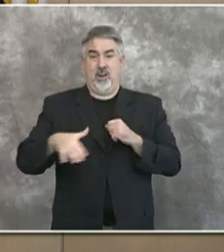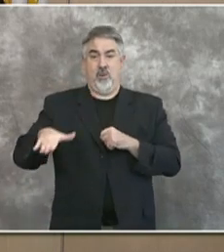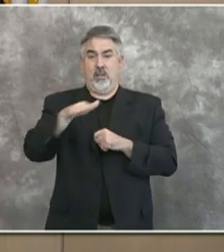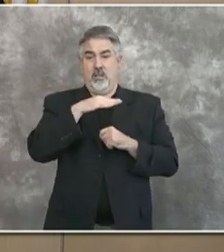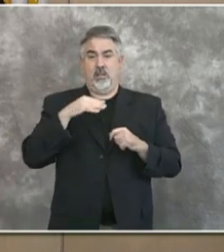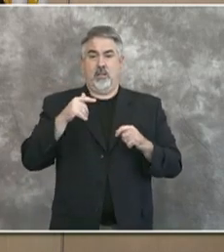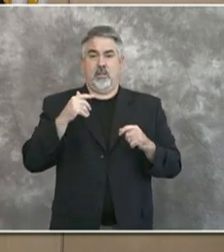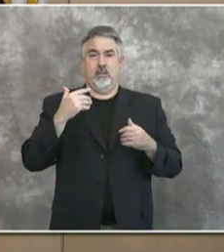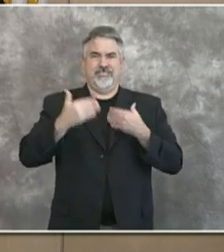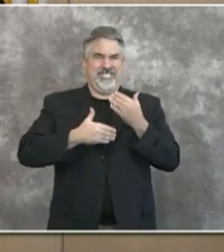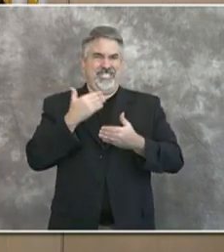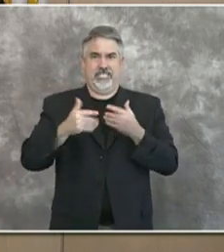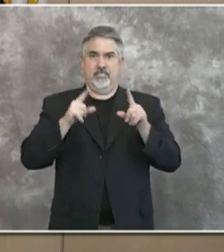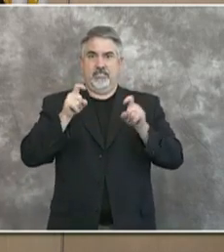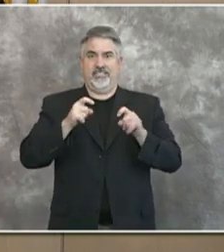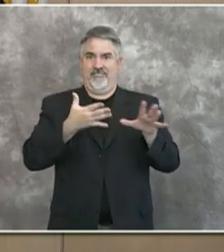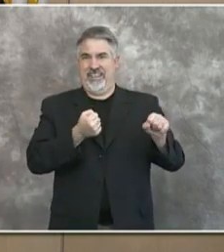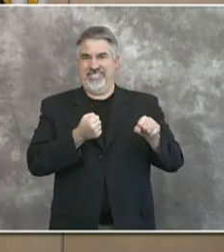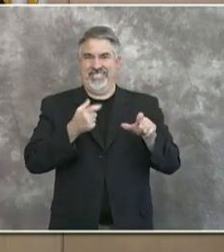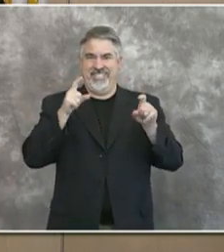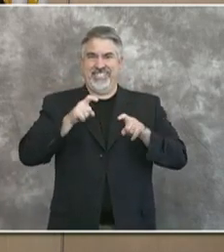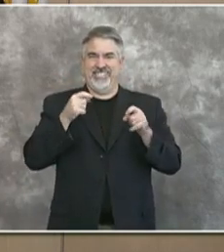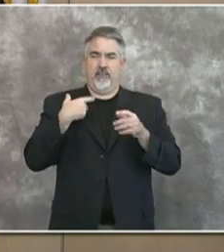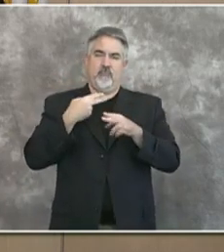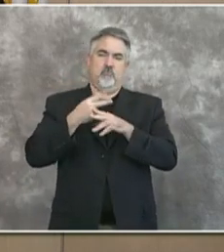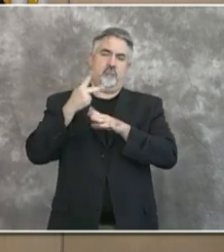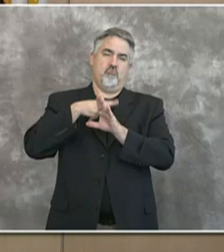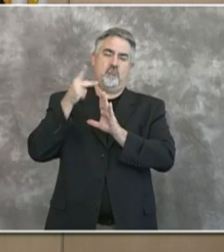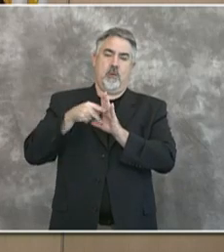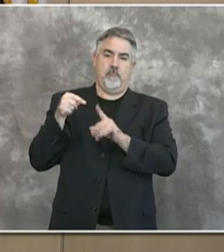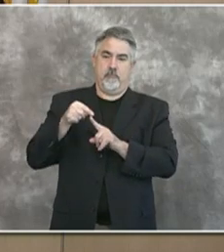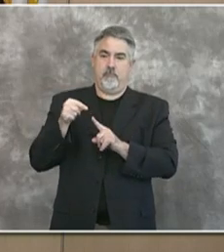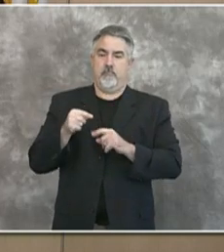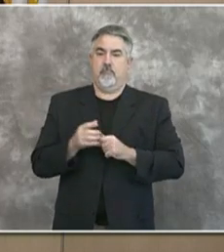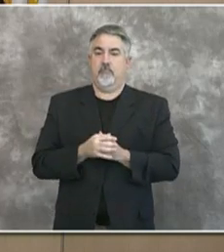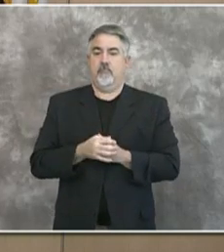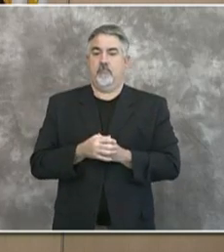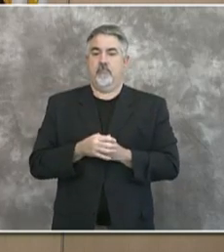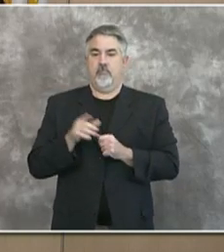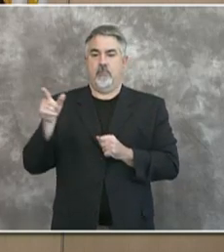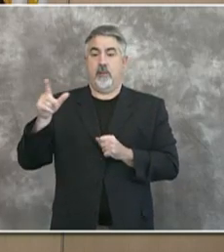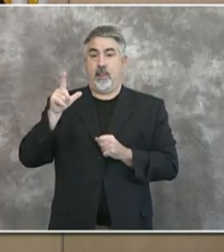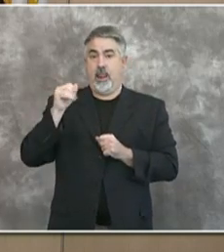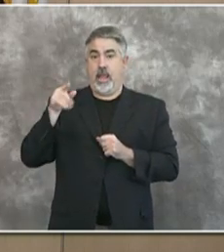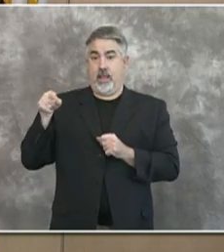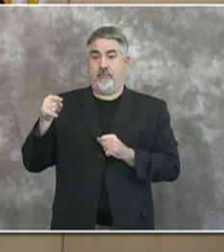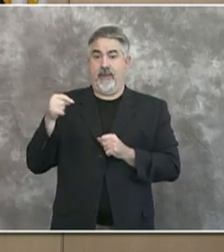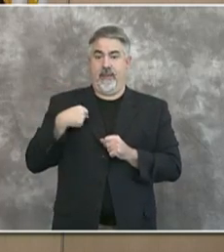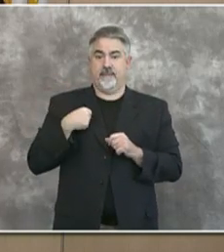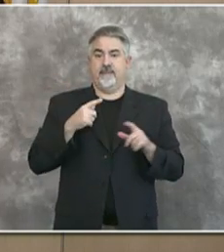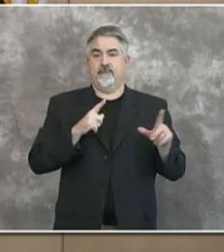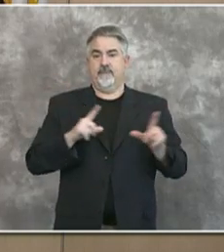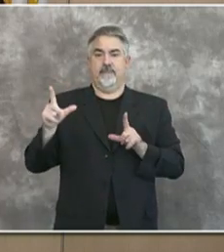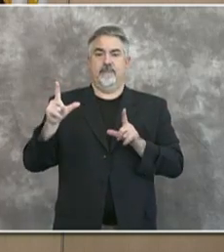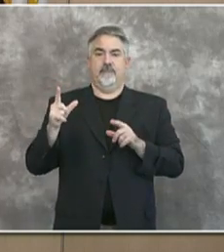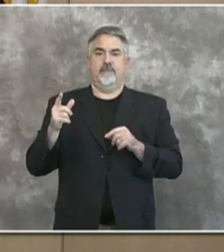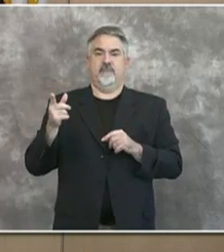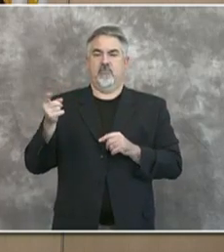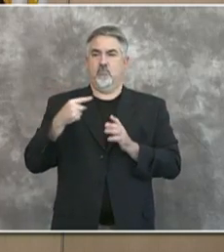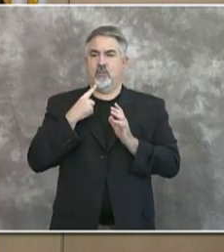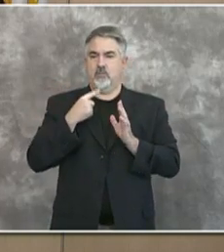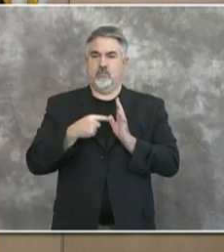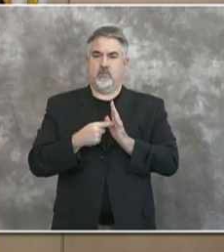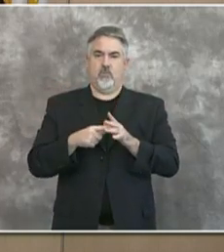the county public health laboratory will implement the Panther Fusion platform in our public health lab,